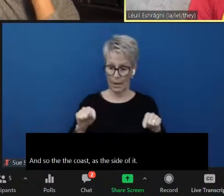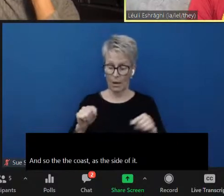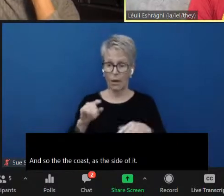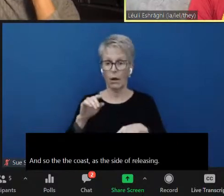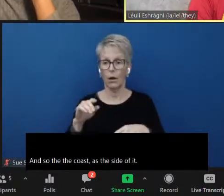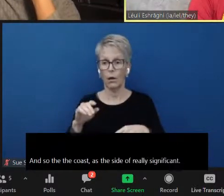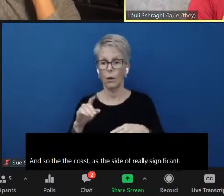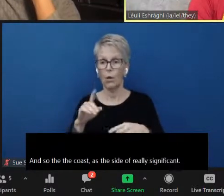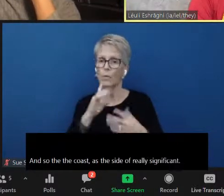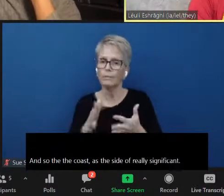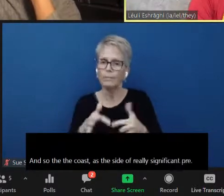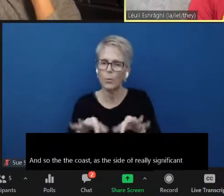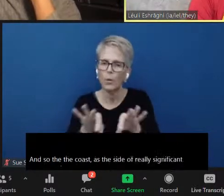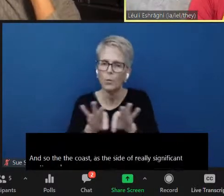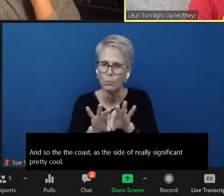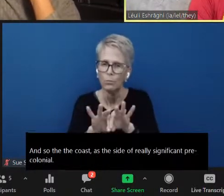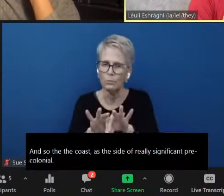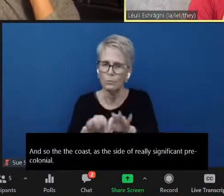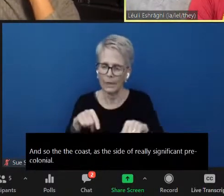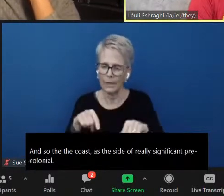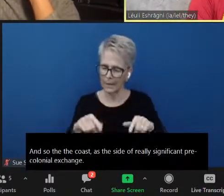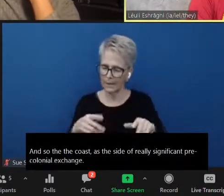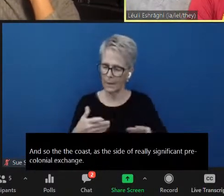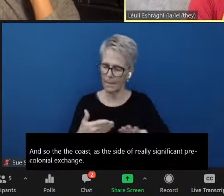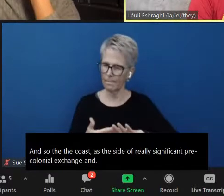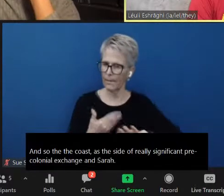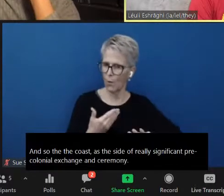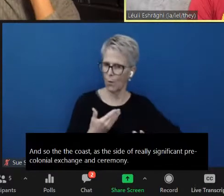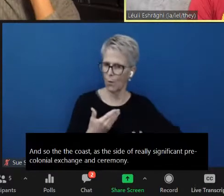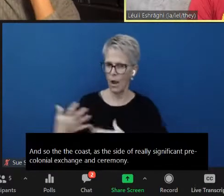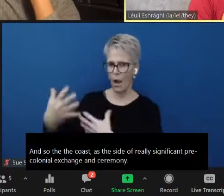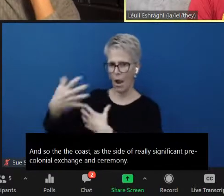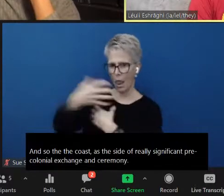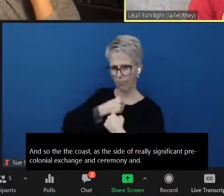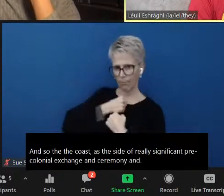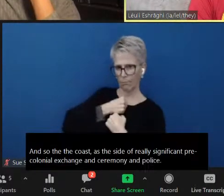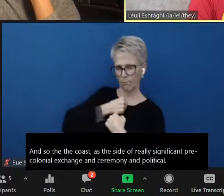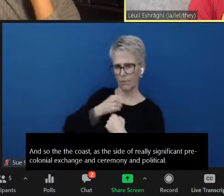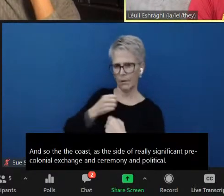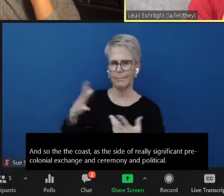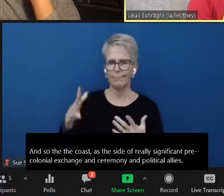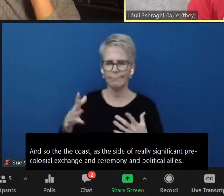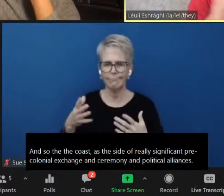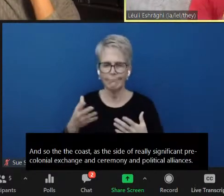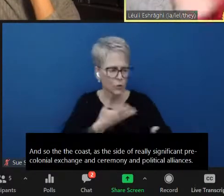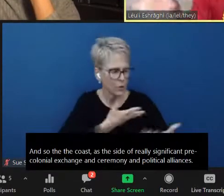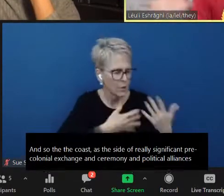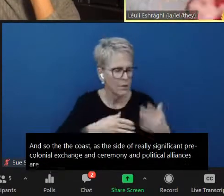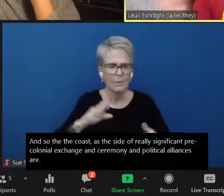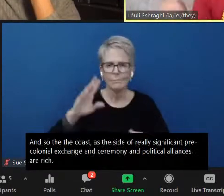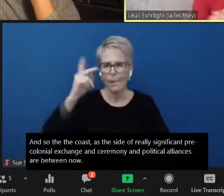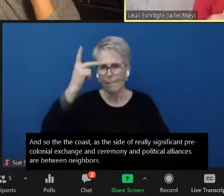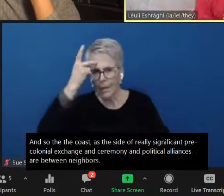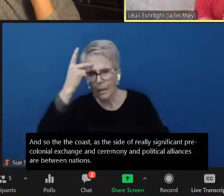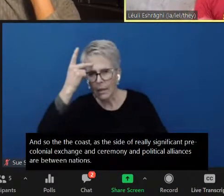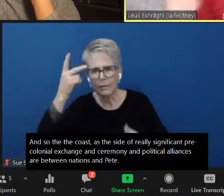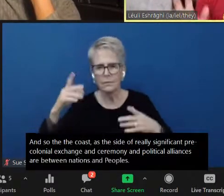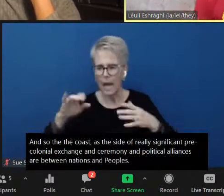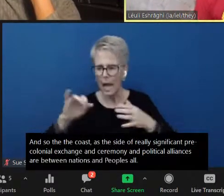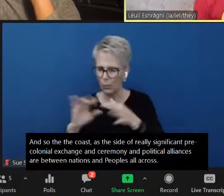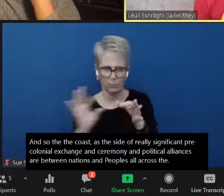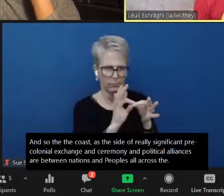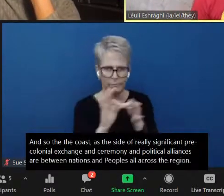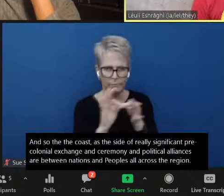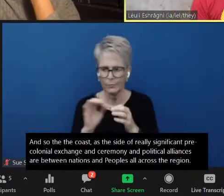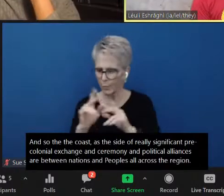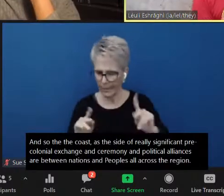really significant pre-colonial exchange and ceremony and political alliances between nations and peoples all across